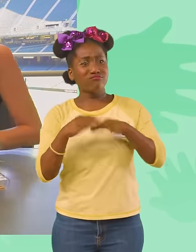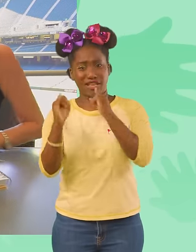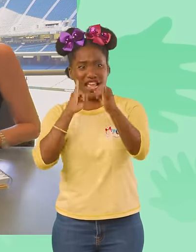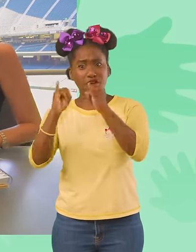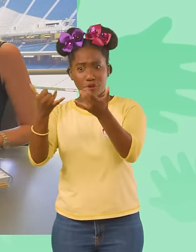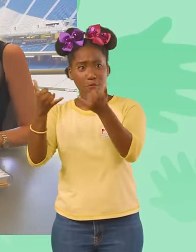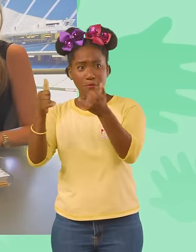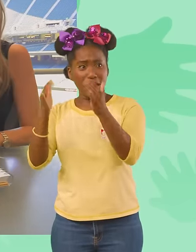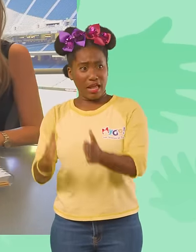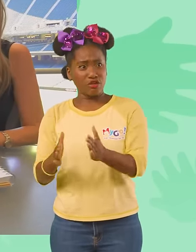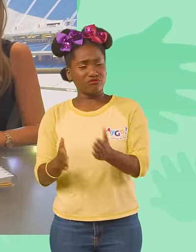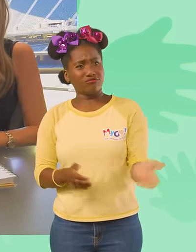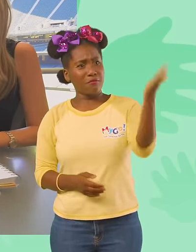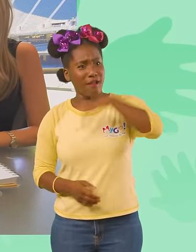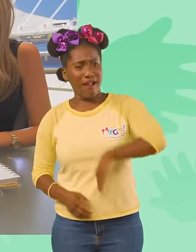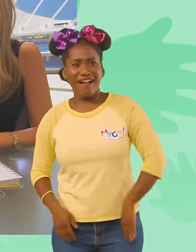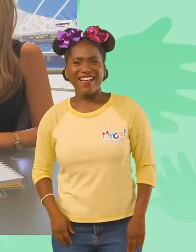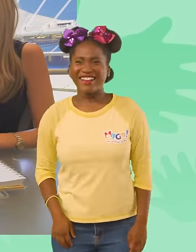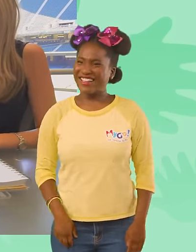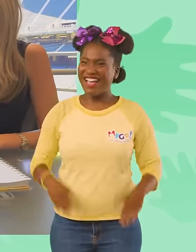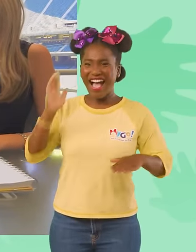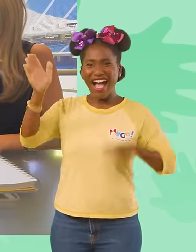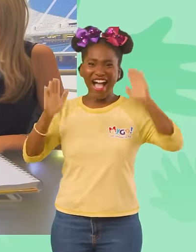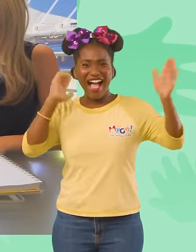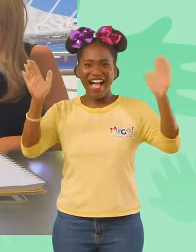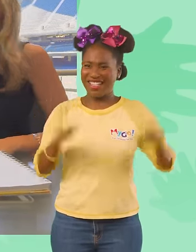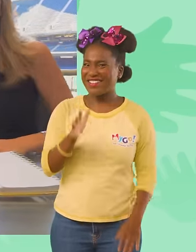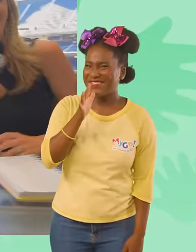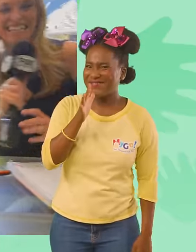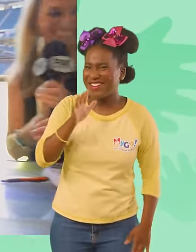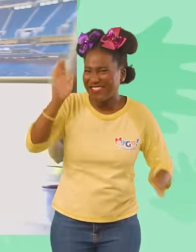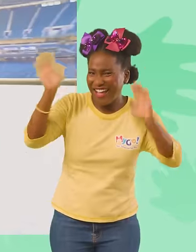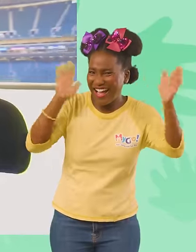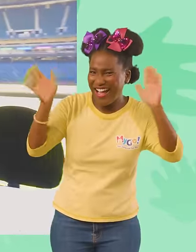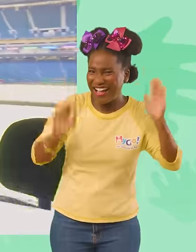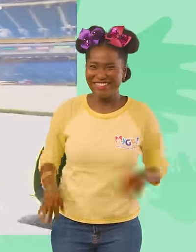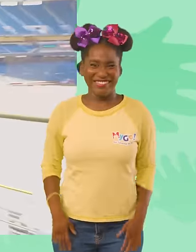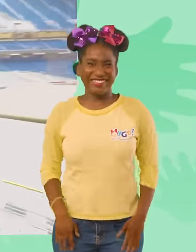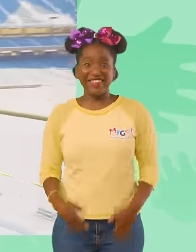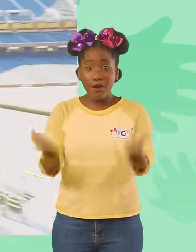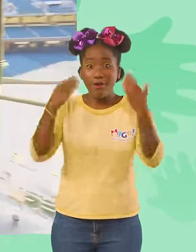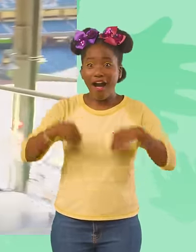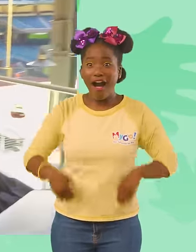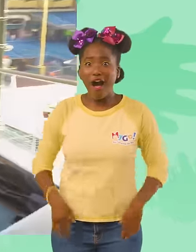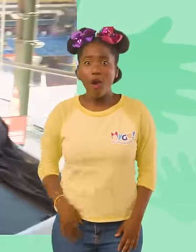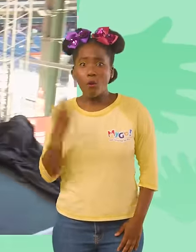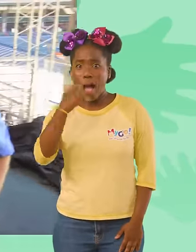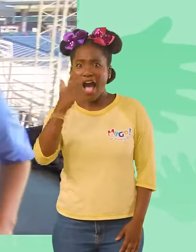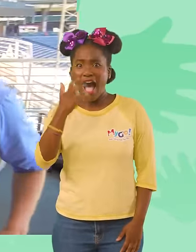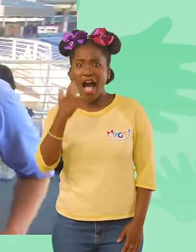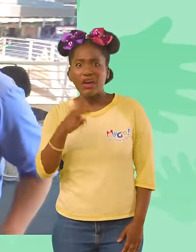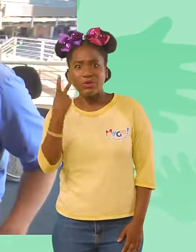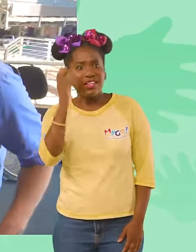interview some players. Ooh, cool. Hi. Hi, Mom. Okay, here, come over here. Whoa,